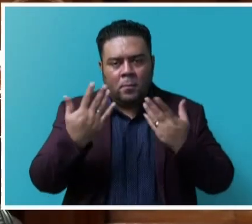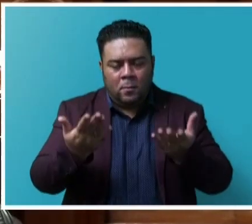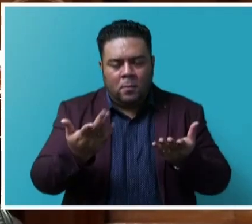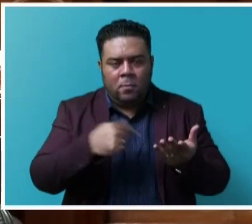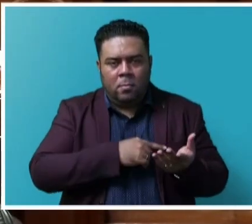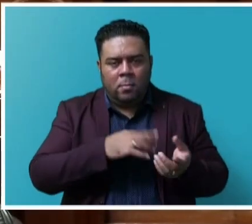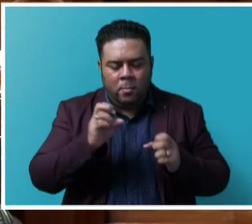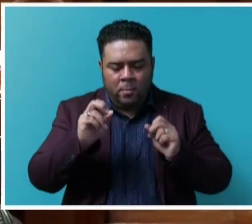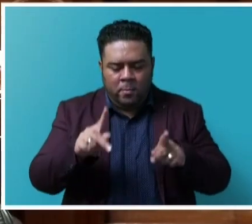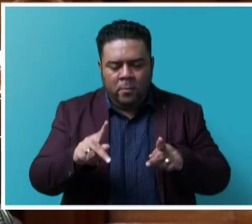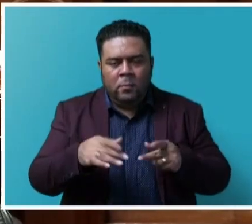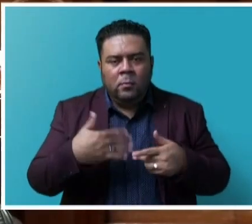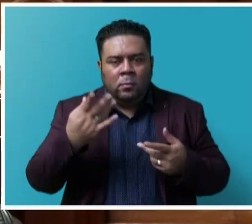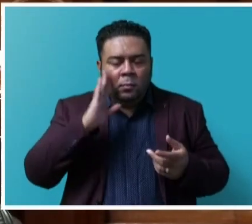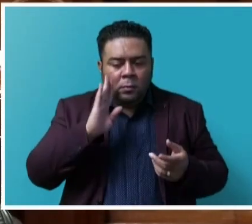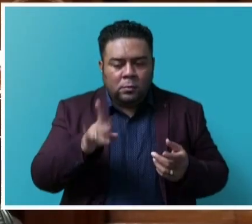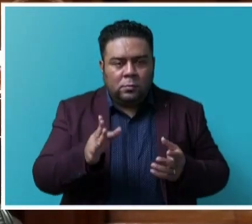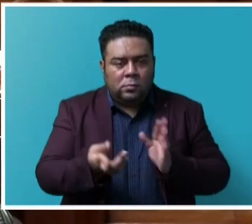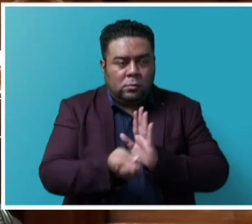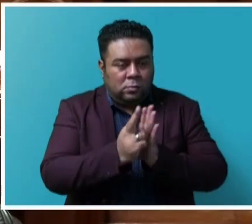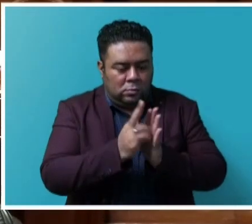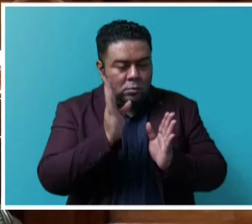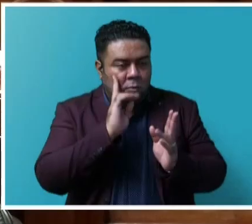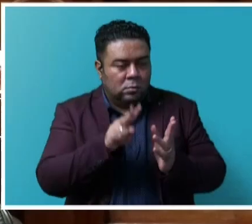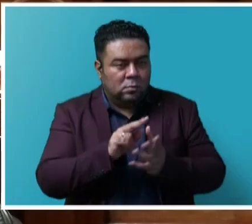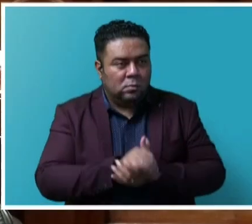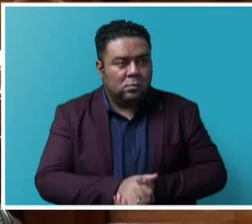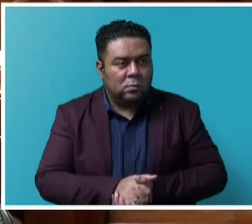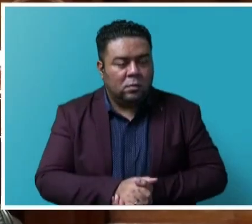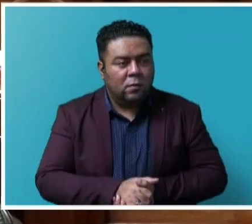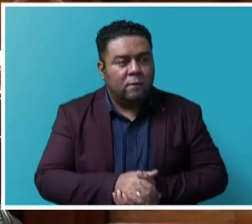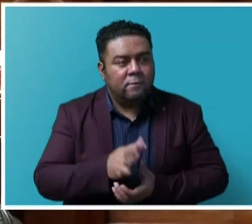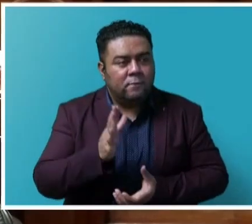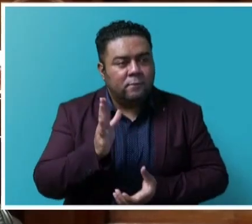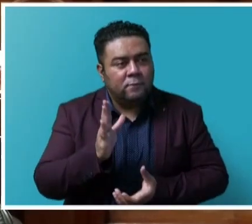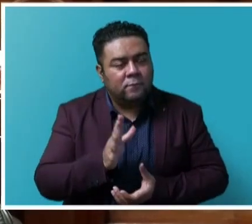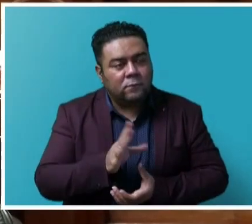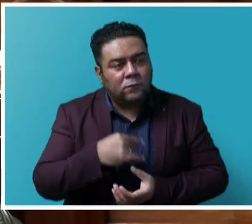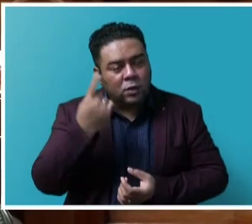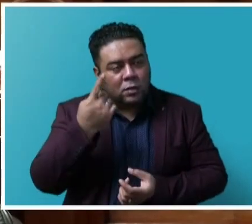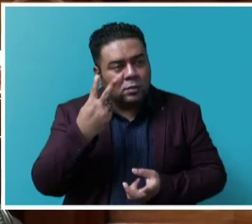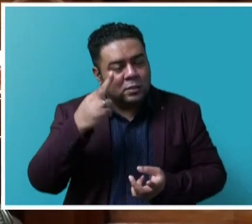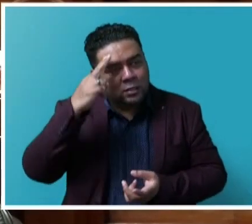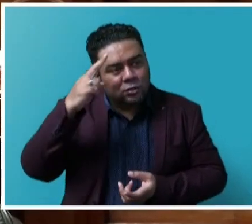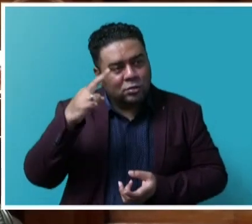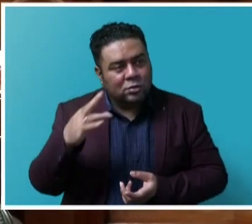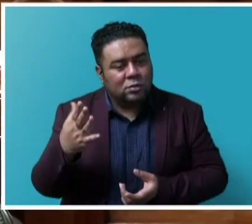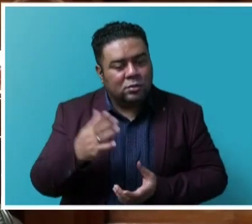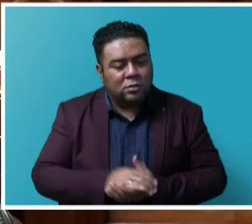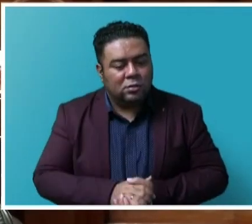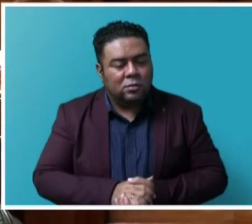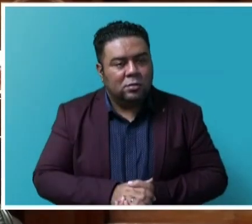opportunity to reflect on our collective vision for our beloved nation, a vision that is